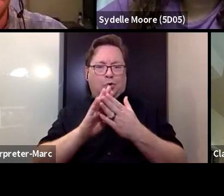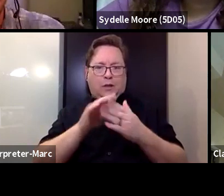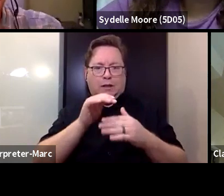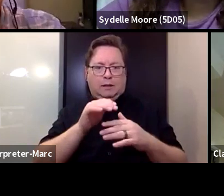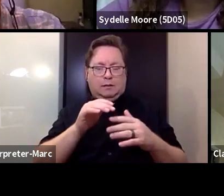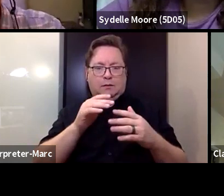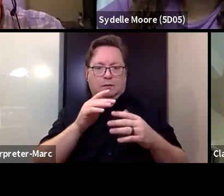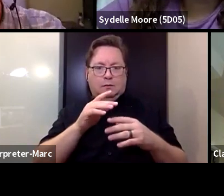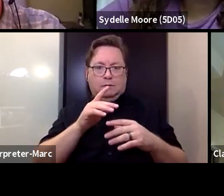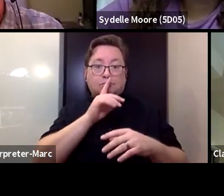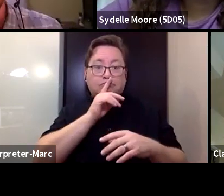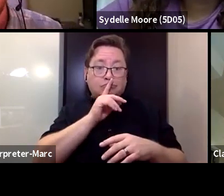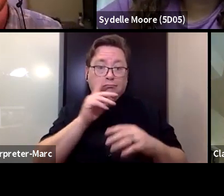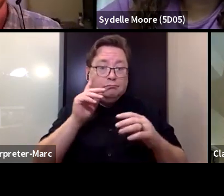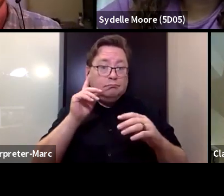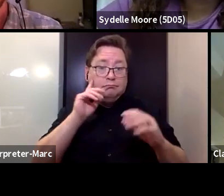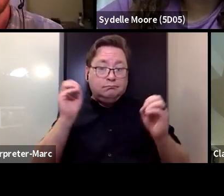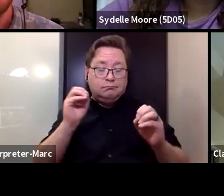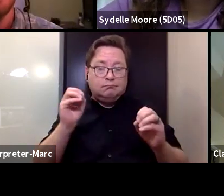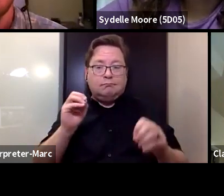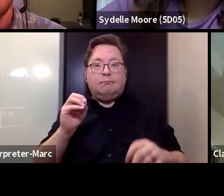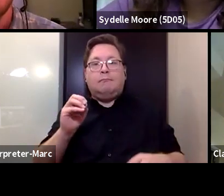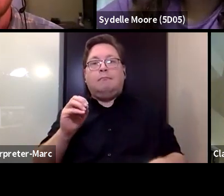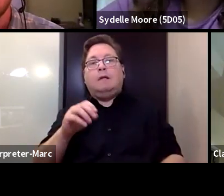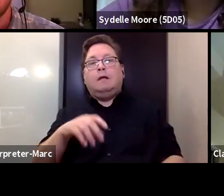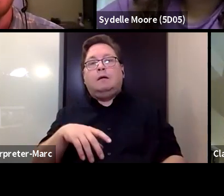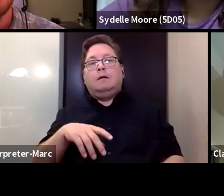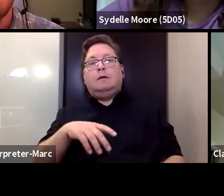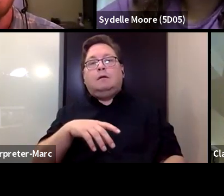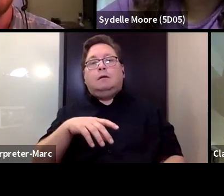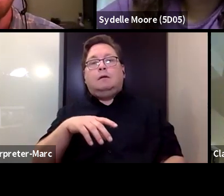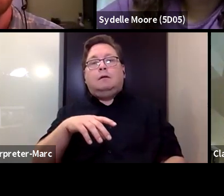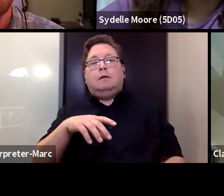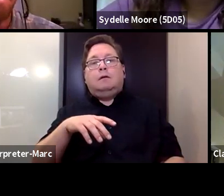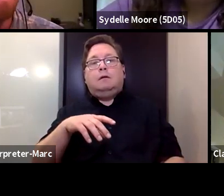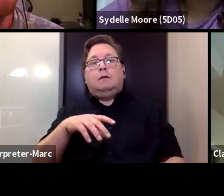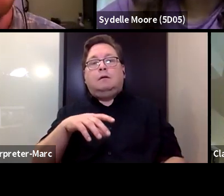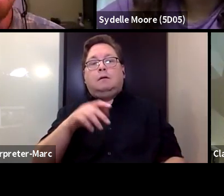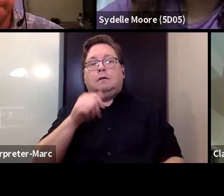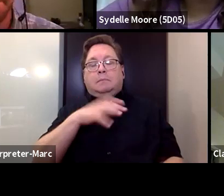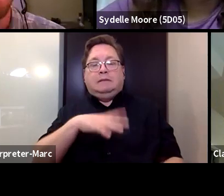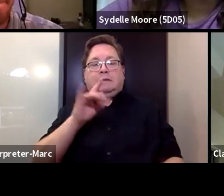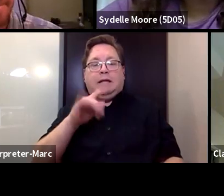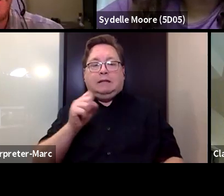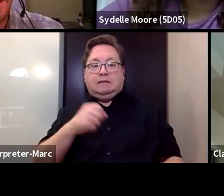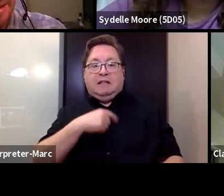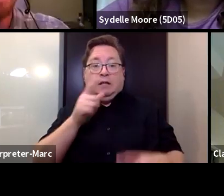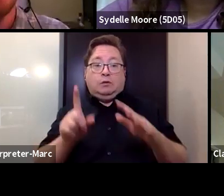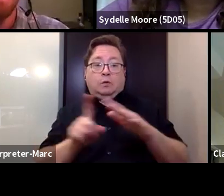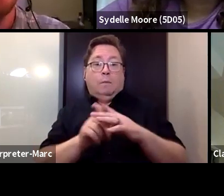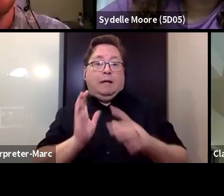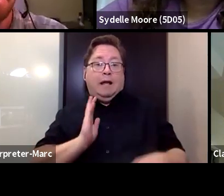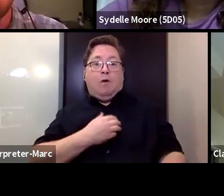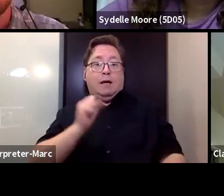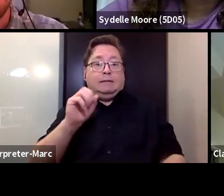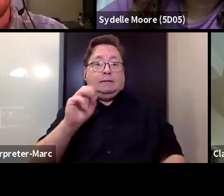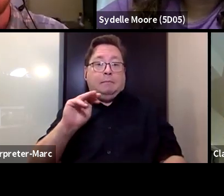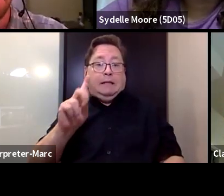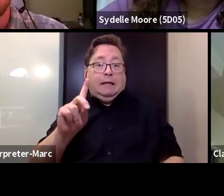to hear from someone tonight since we had our SMD meeting and they actually didn't show up at that point either. And that's